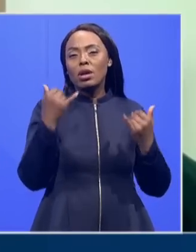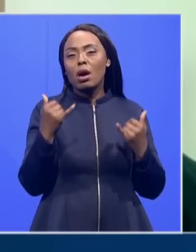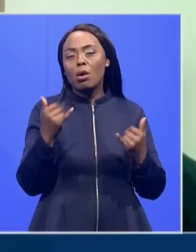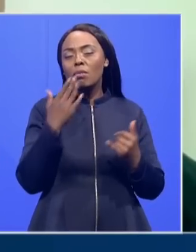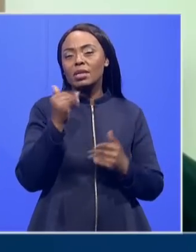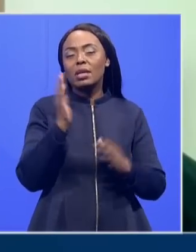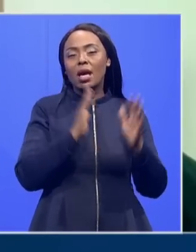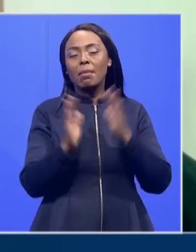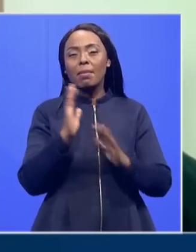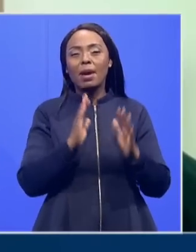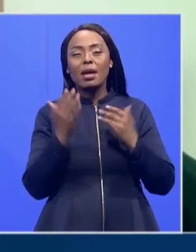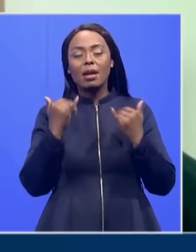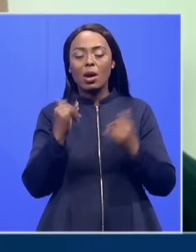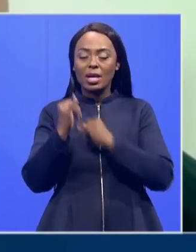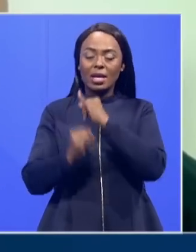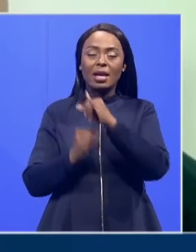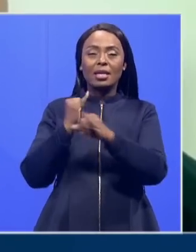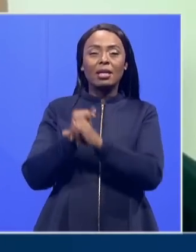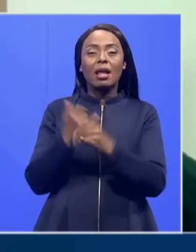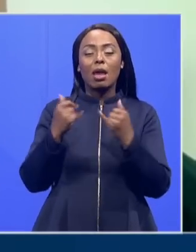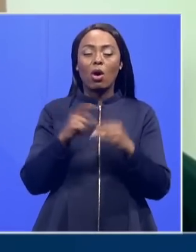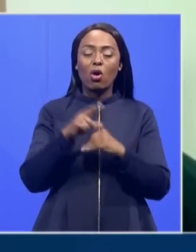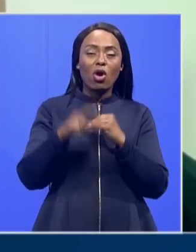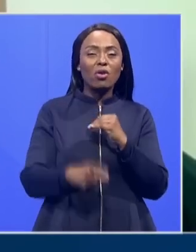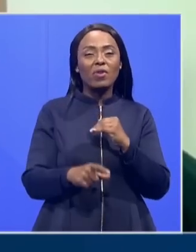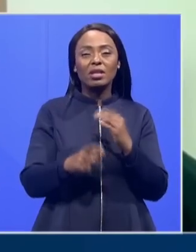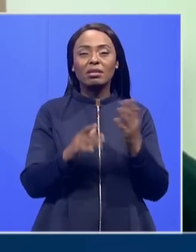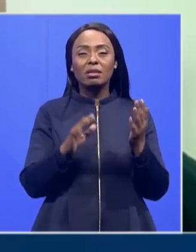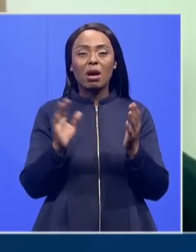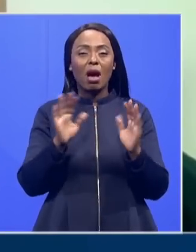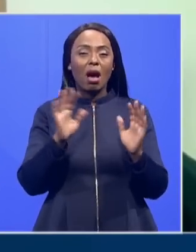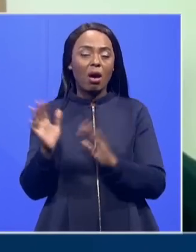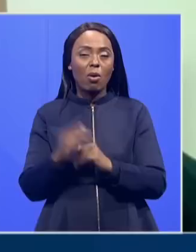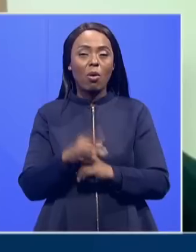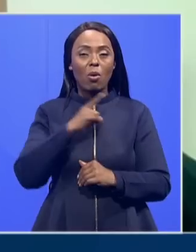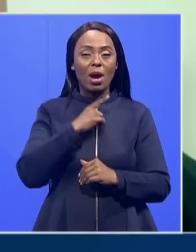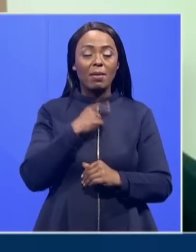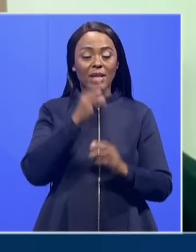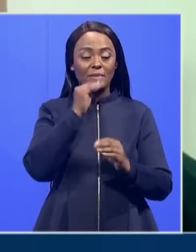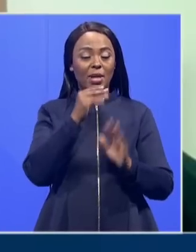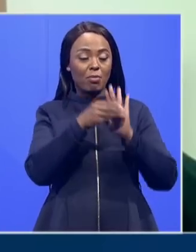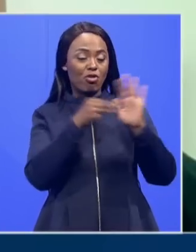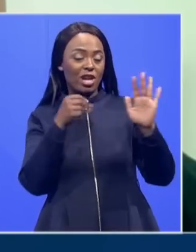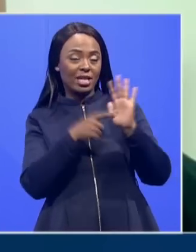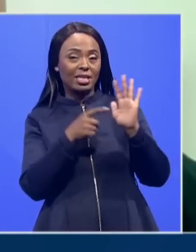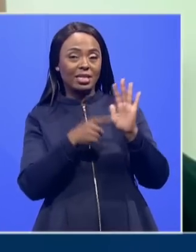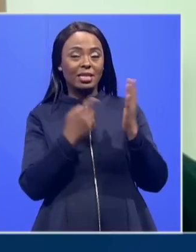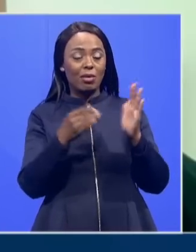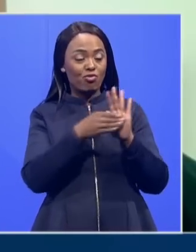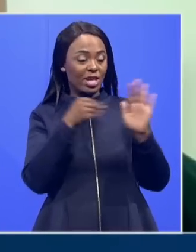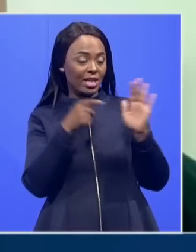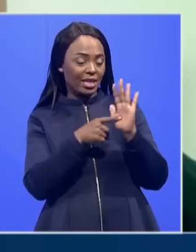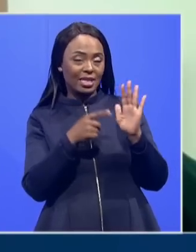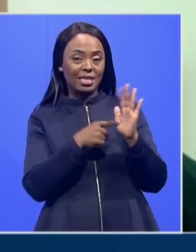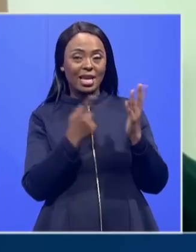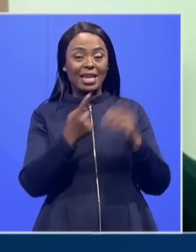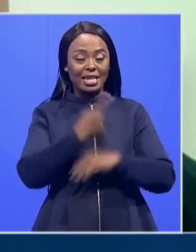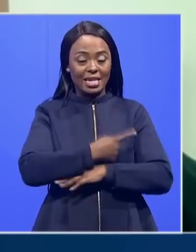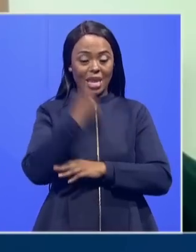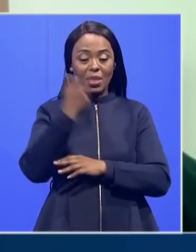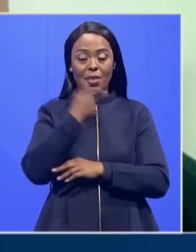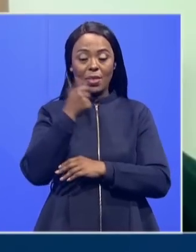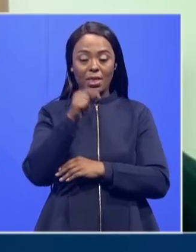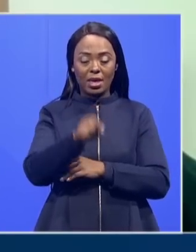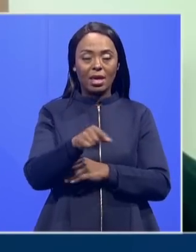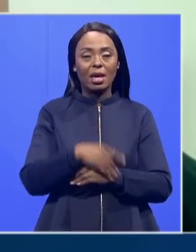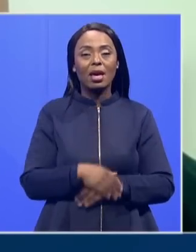and international attendees of these conferences that will be taking place, and now speaking about the BRICS summit that will be taking place, what is it that this gazette is